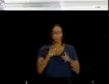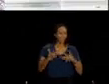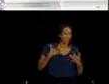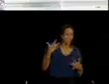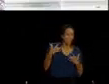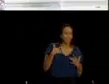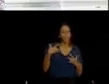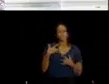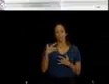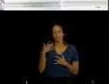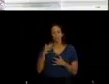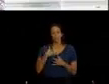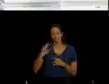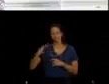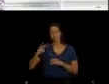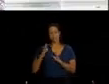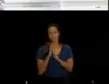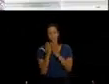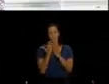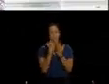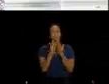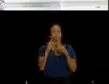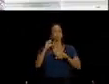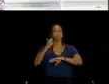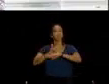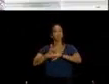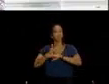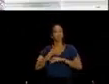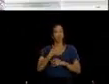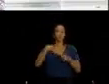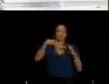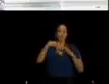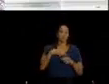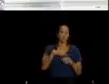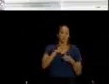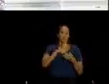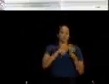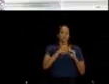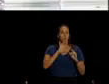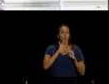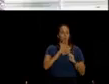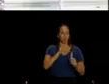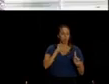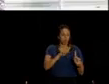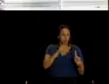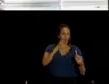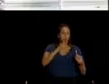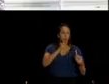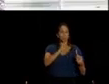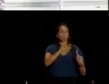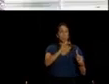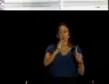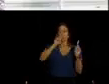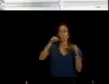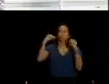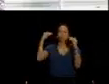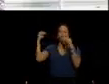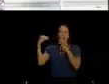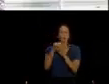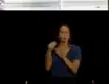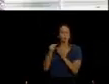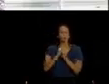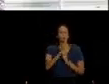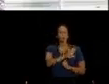Sam Supersedes happened. And I told the story about a little girl named Sam who was going back to school shopping with her mom and her two